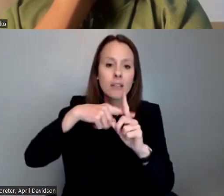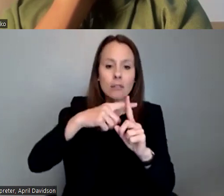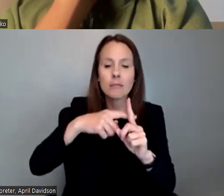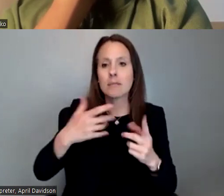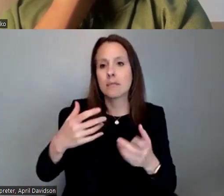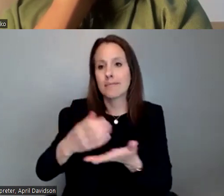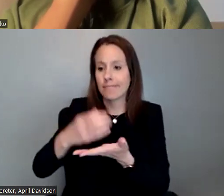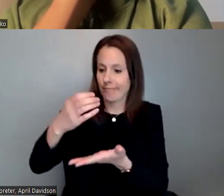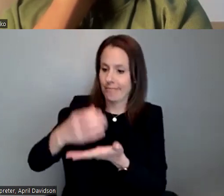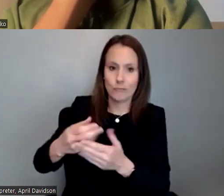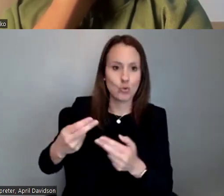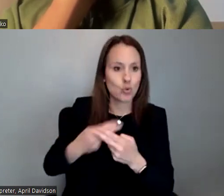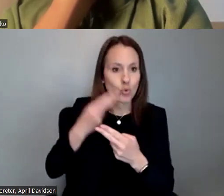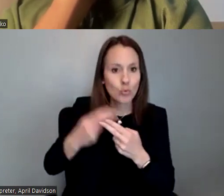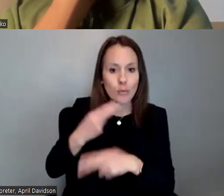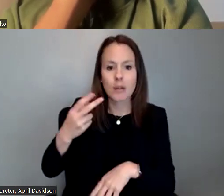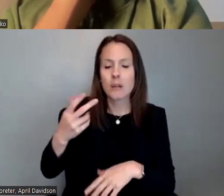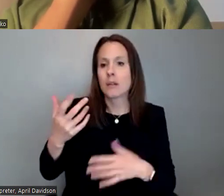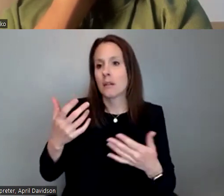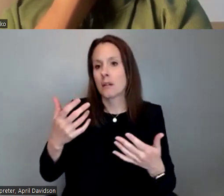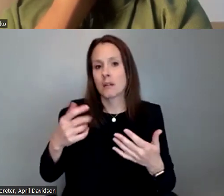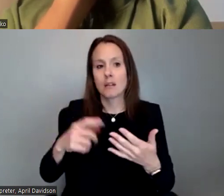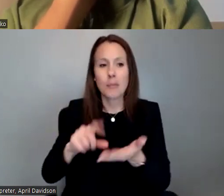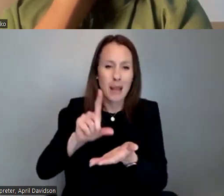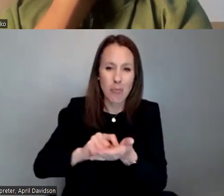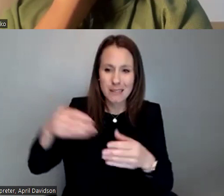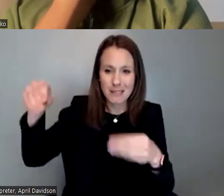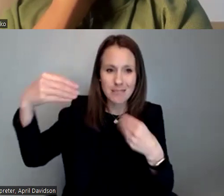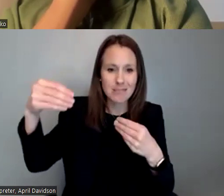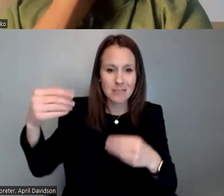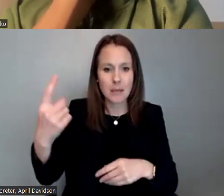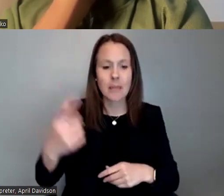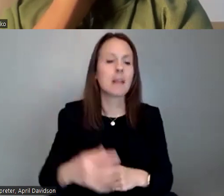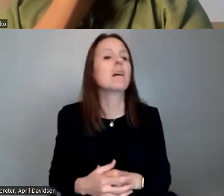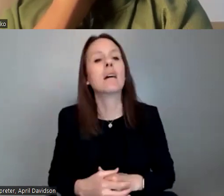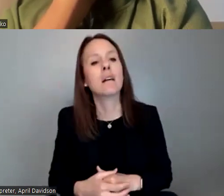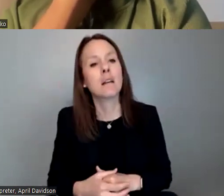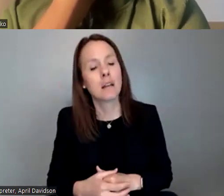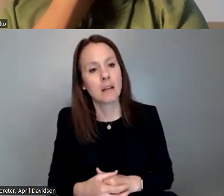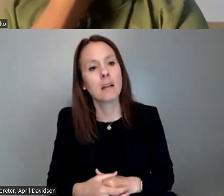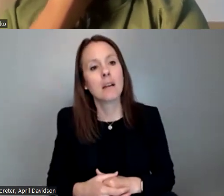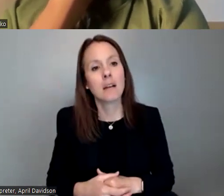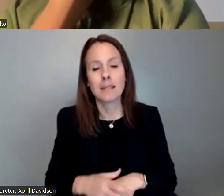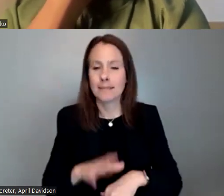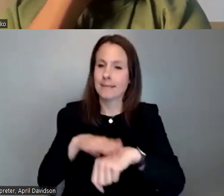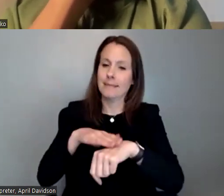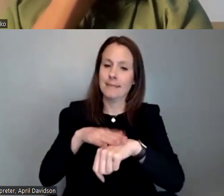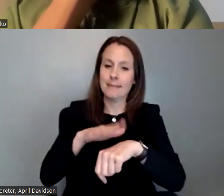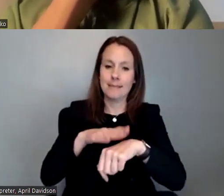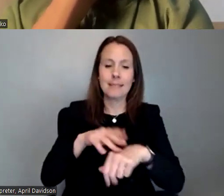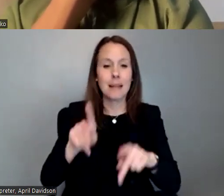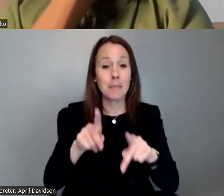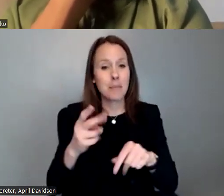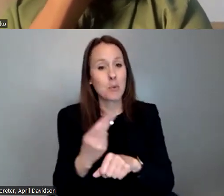soup, could be printed material. I would caution people that use Be